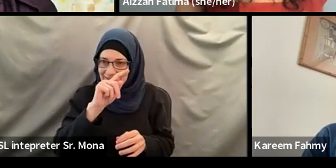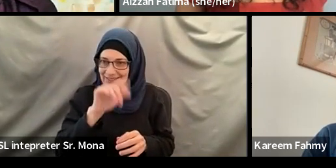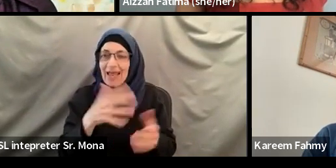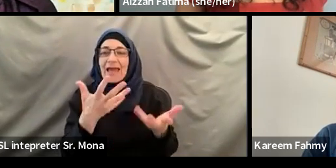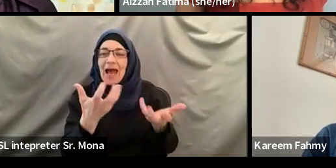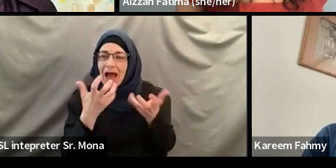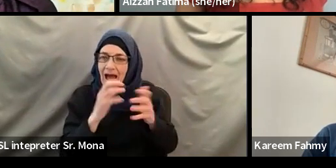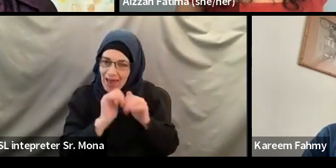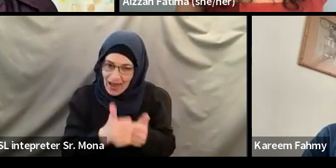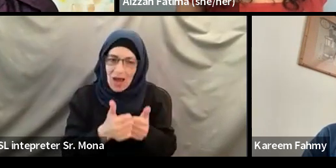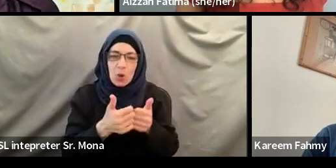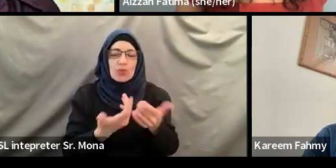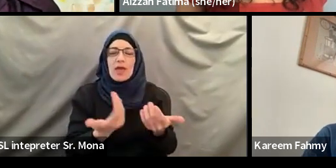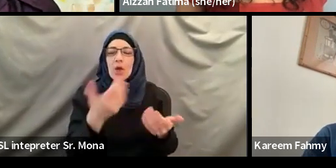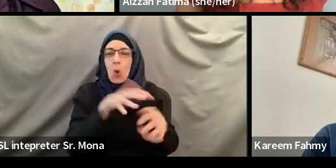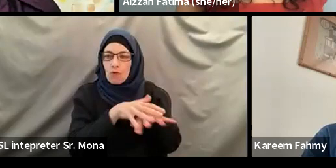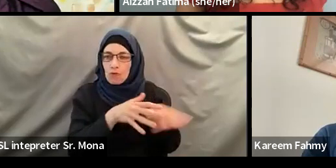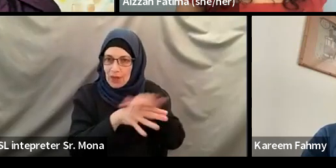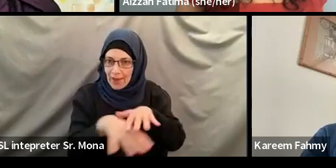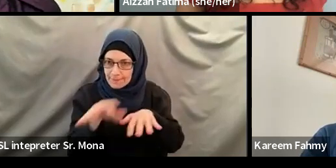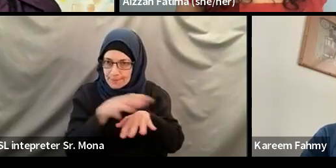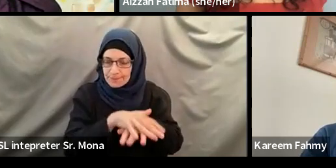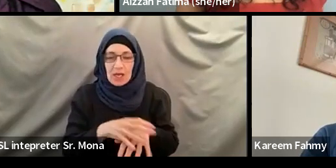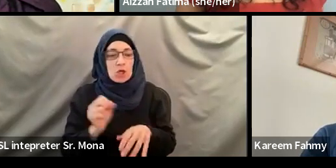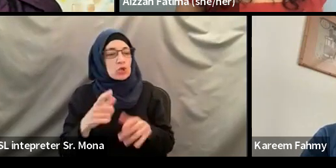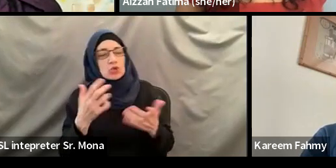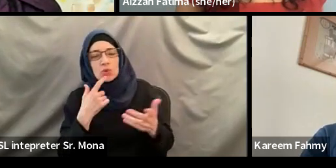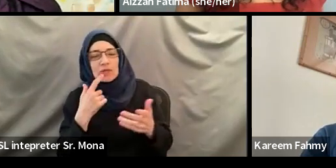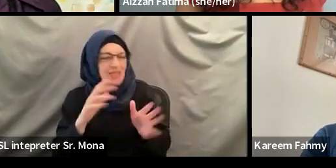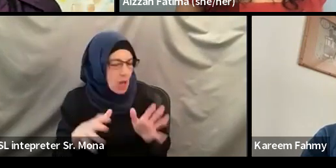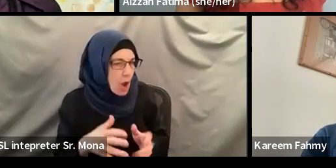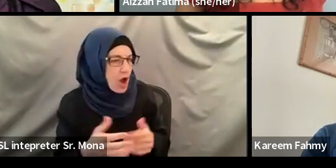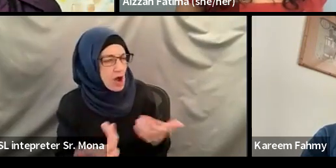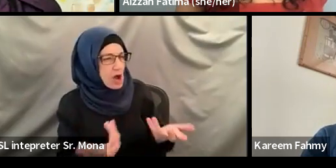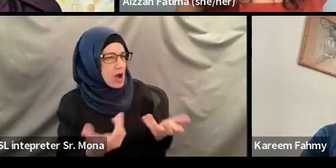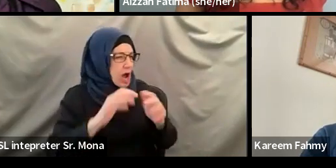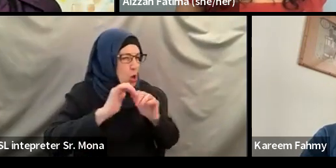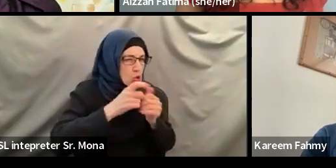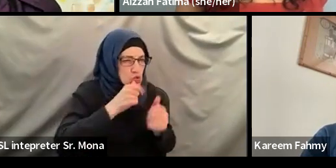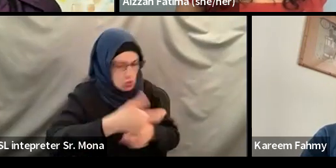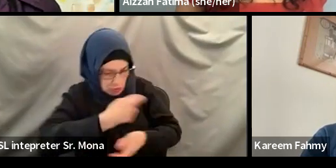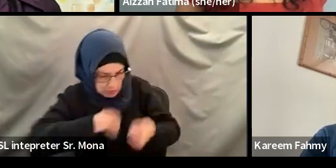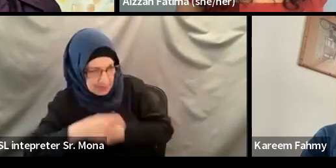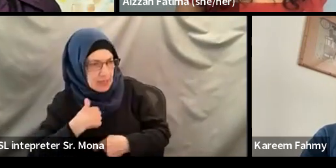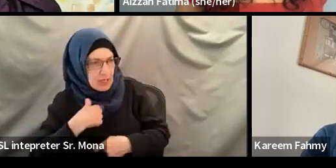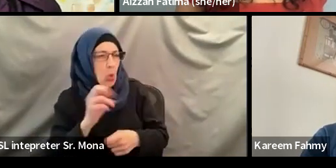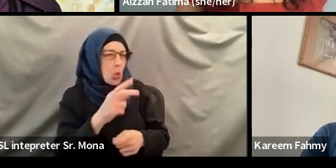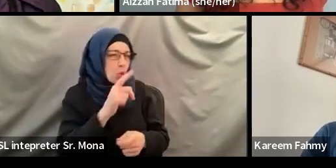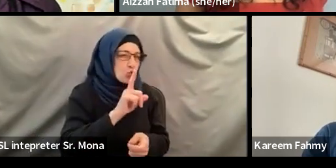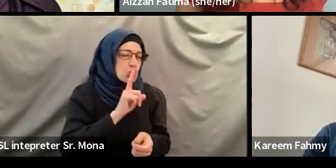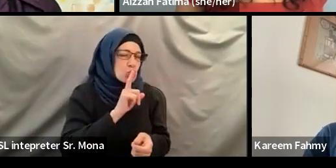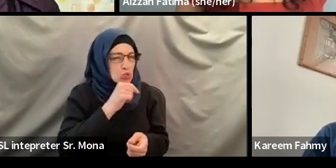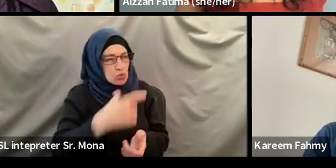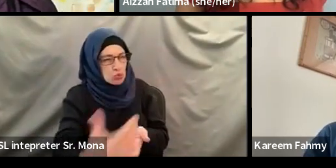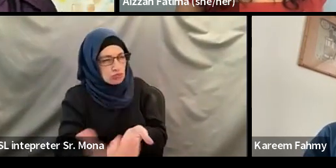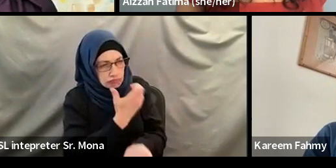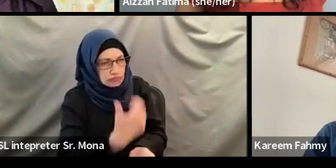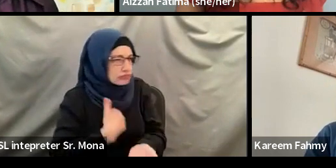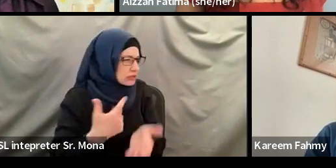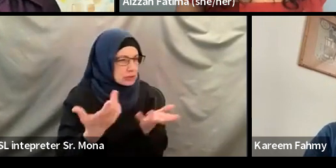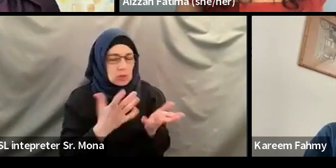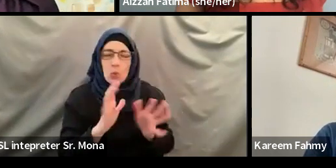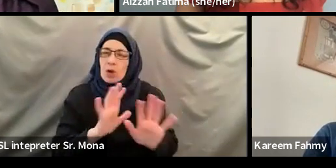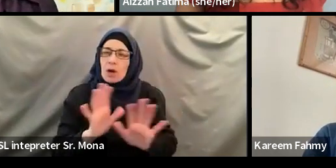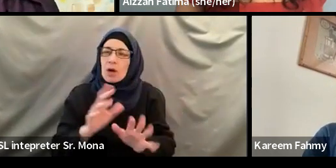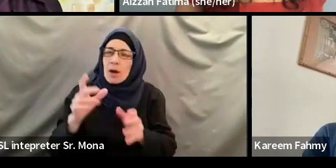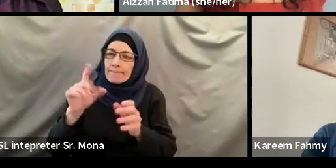conversation, it gets so easy to punch down and be like, well, who took my spot or who kept me from being in the room? When it's like, actually what Karim said earlier, a lot of these